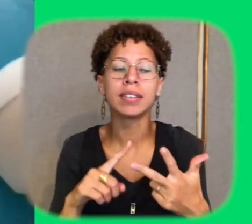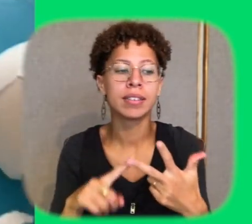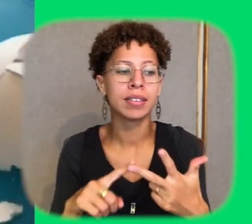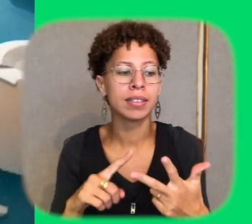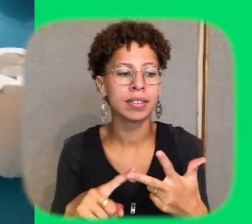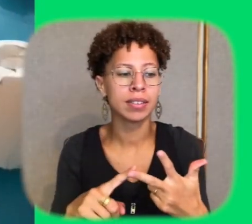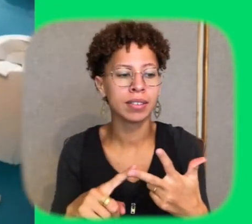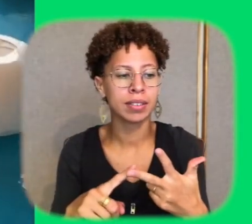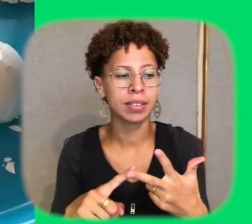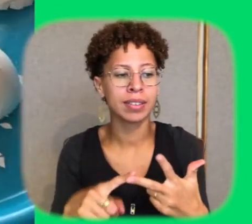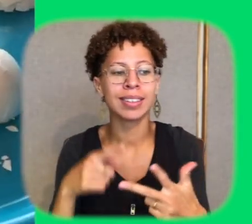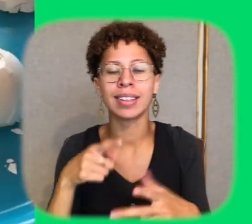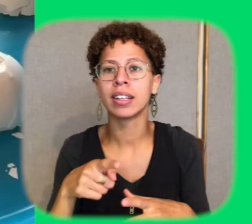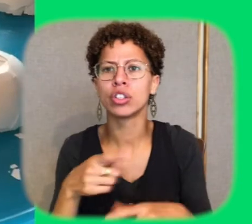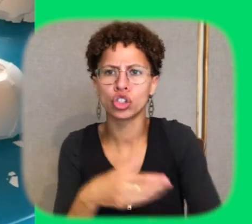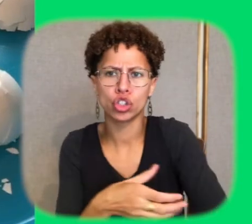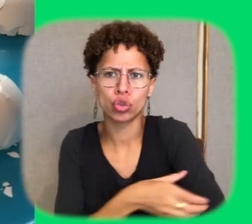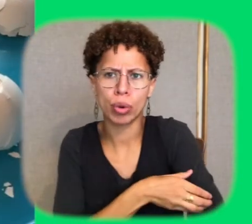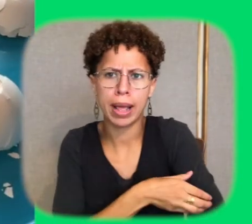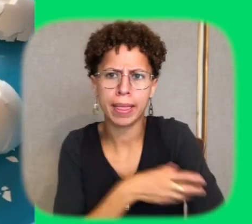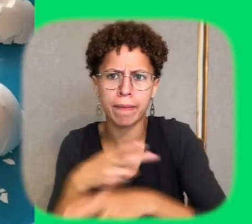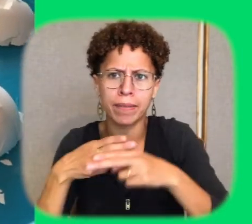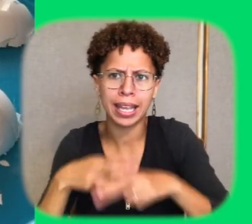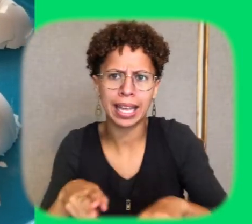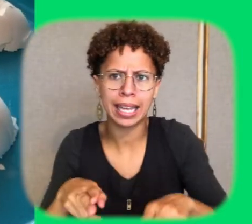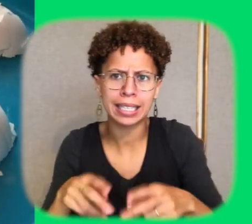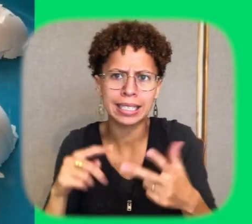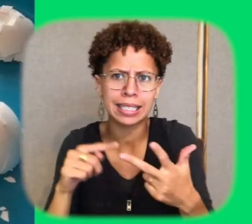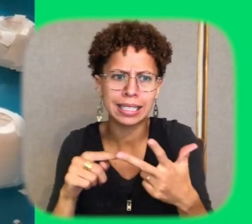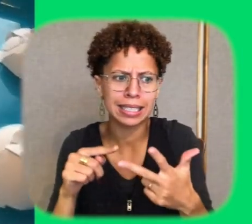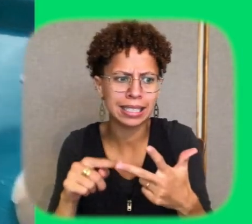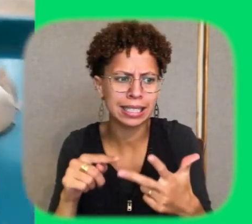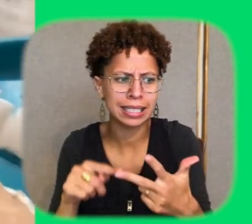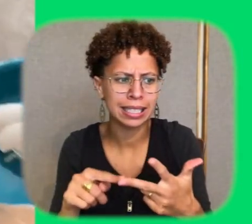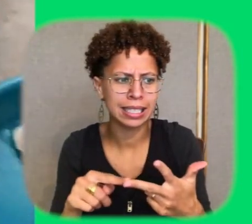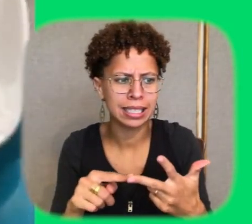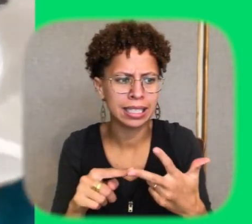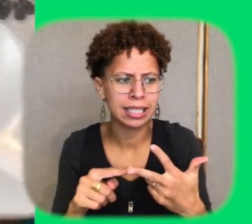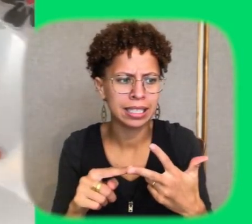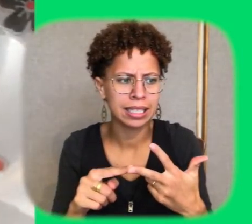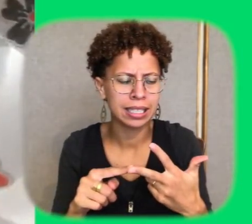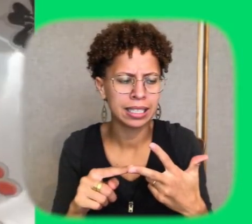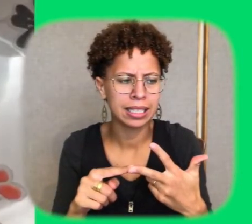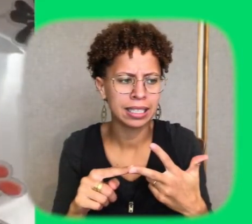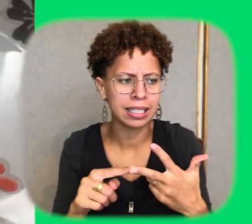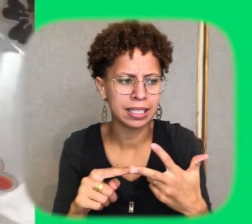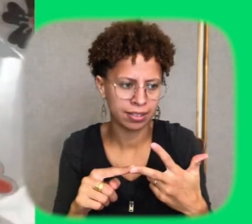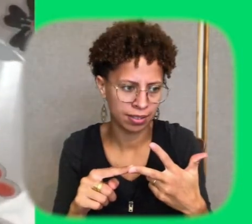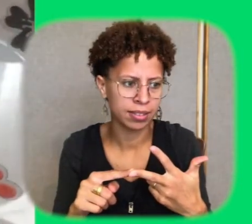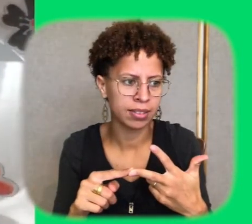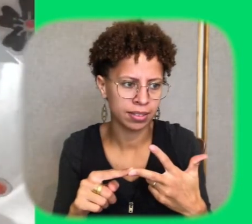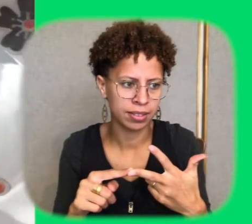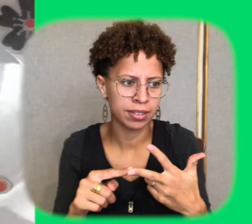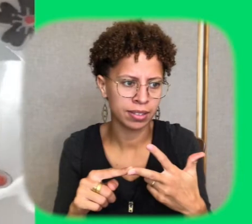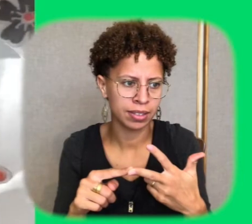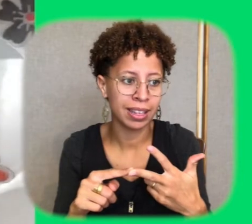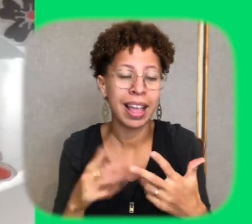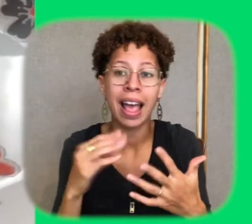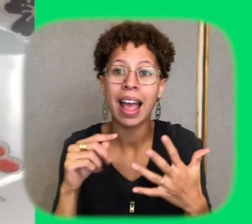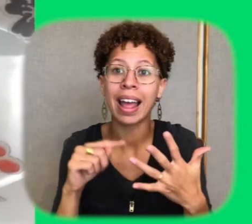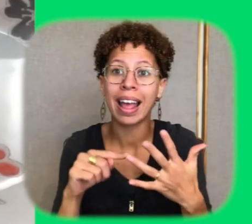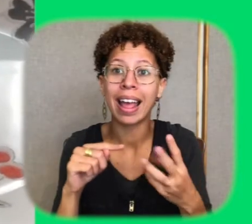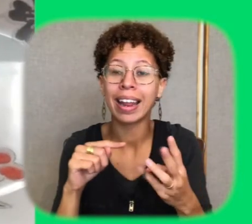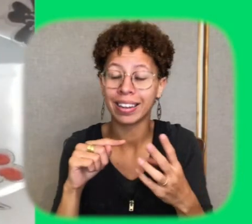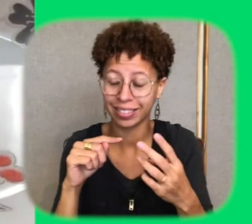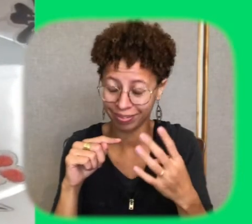of eggs. Mom, I did it. I did it on two. Cool. And we showed you the